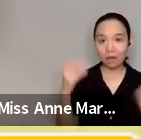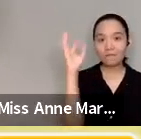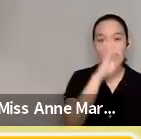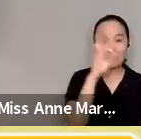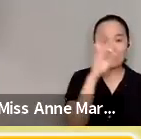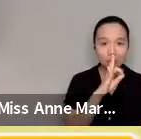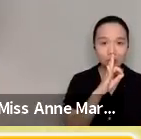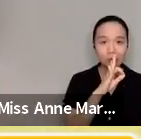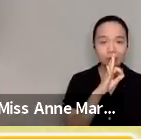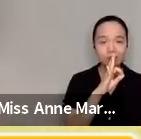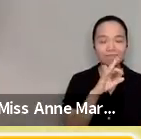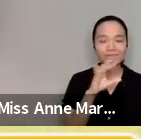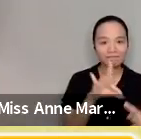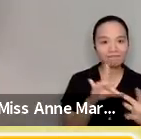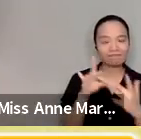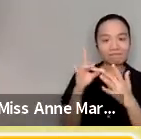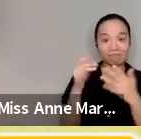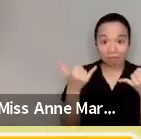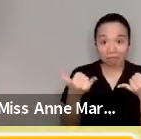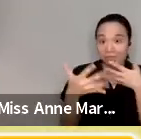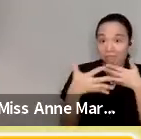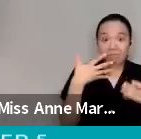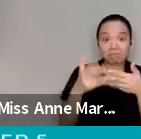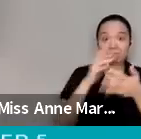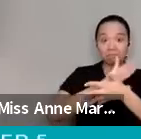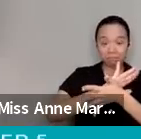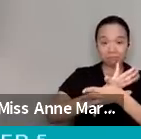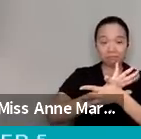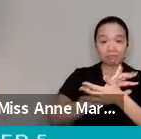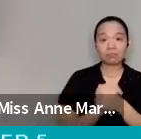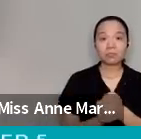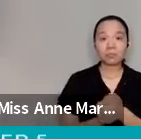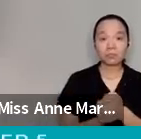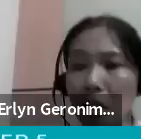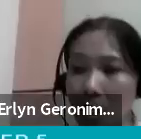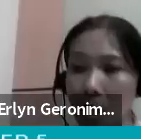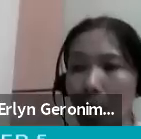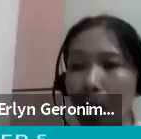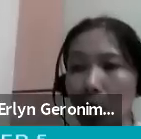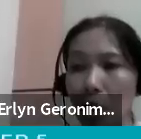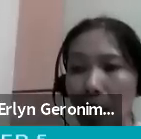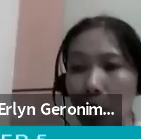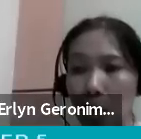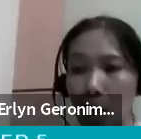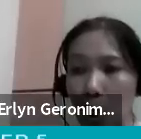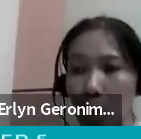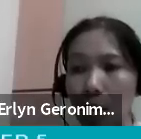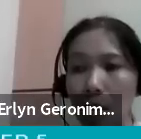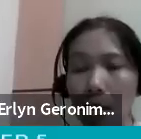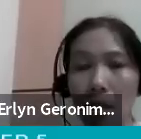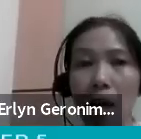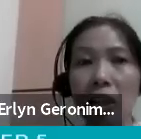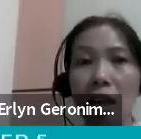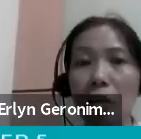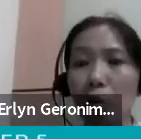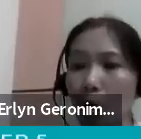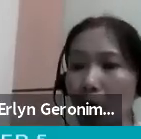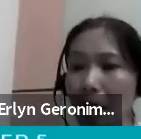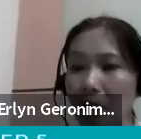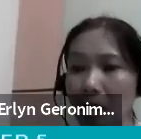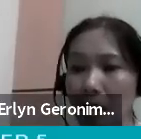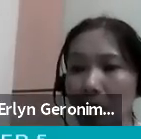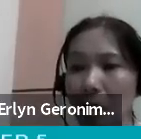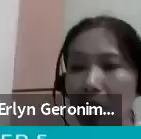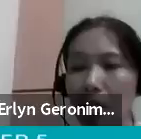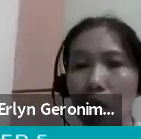Filipinos, especially amidst the pandemic. The UST College of Education, a center